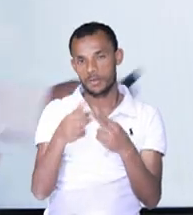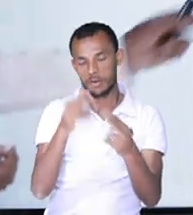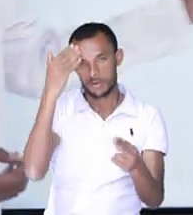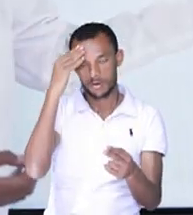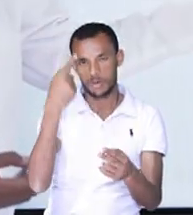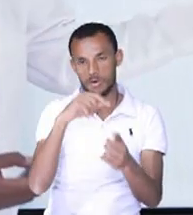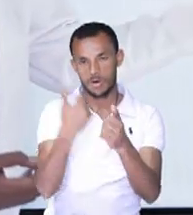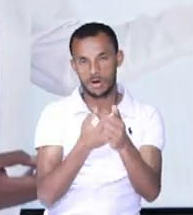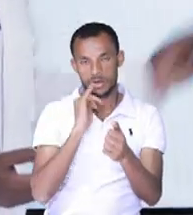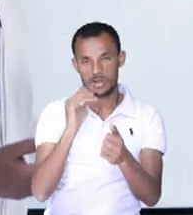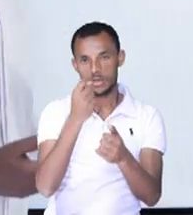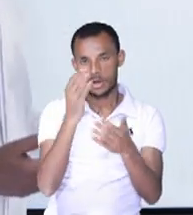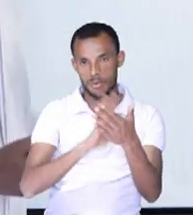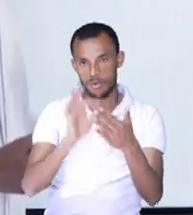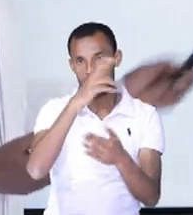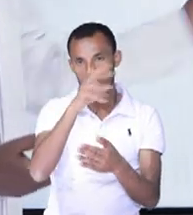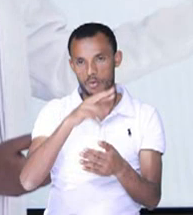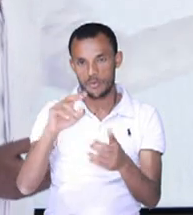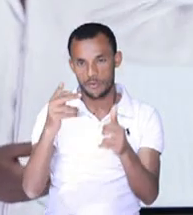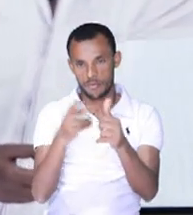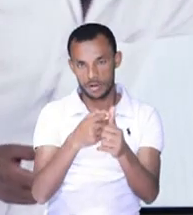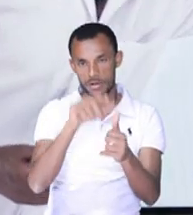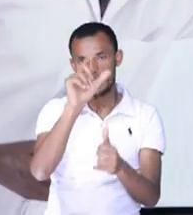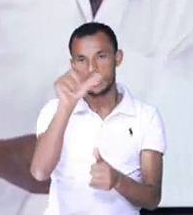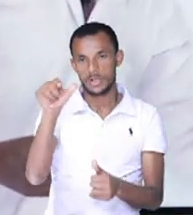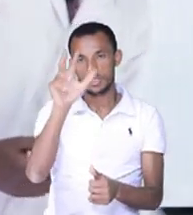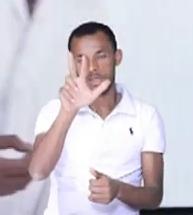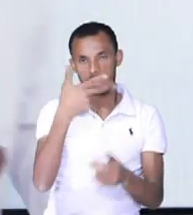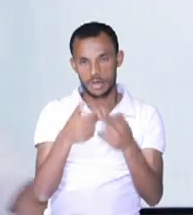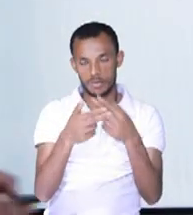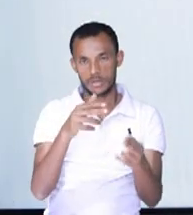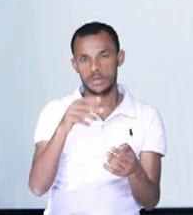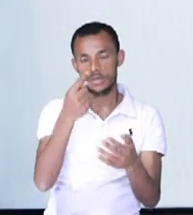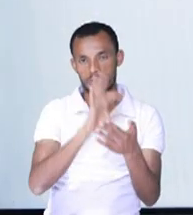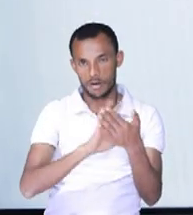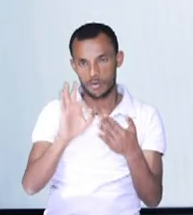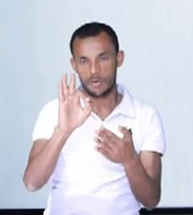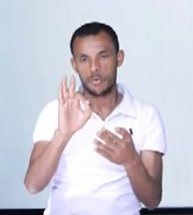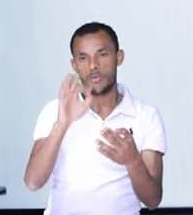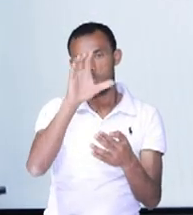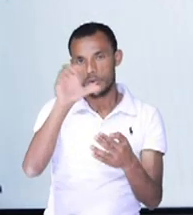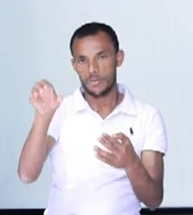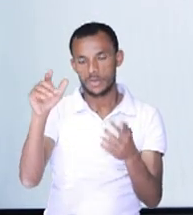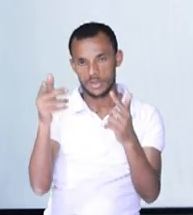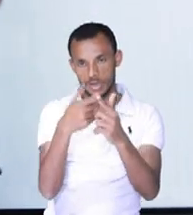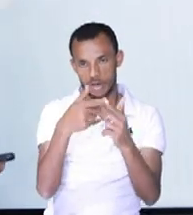the order? The number of rows of the first matrix 3 by the number of columns of the second matrix it will